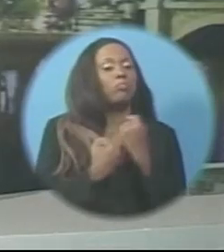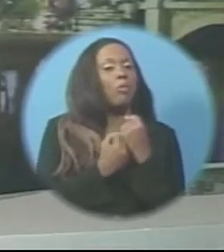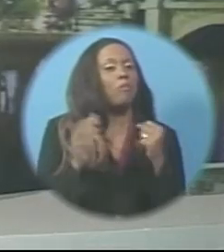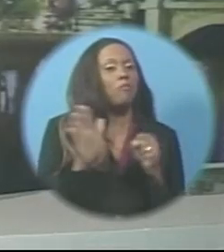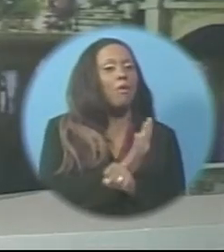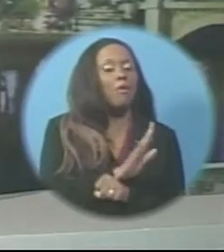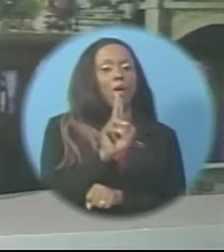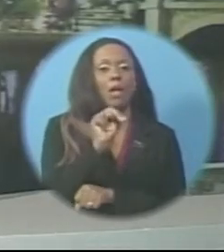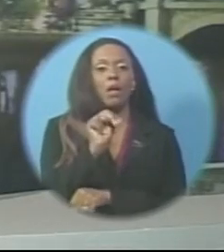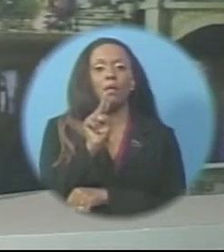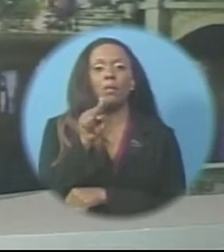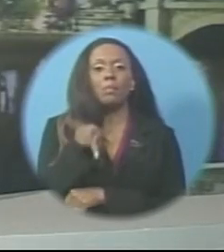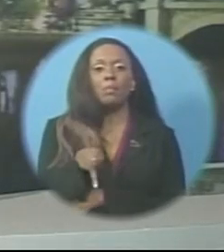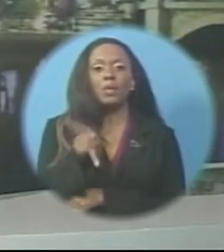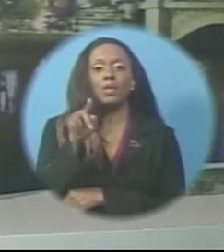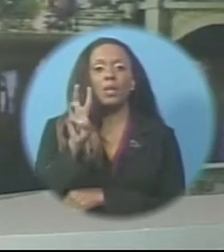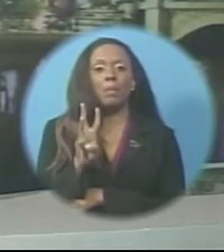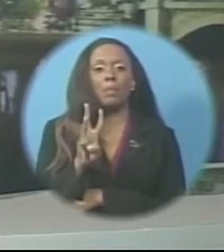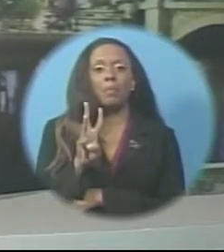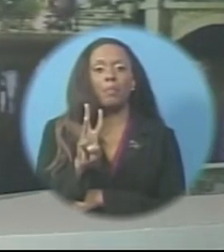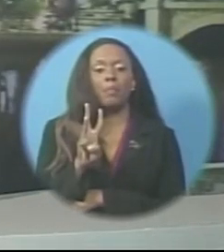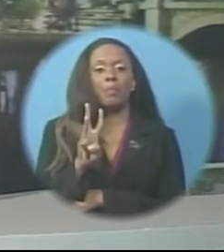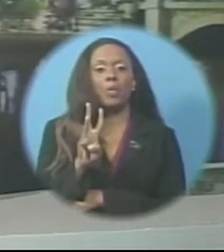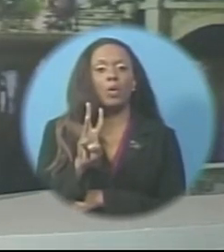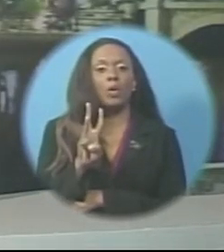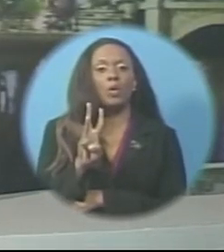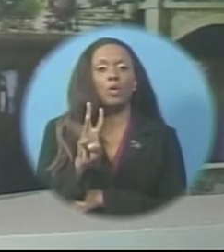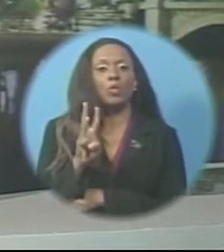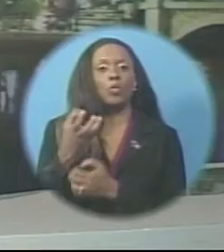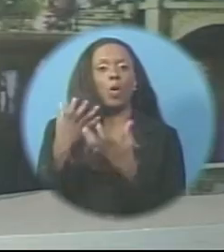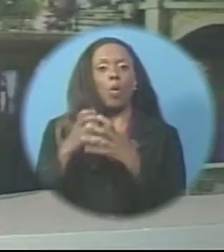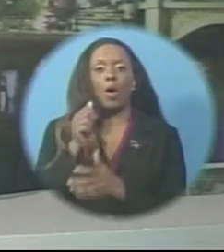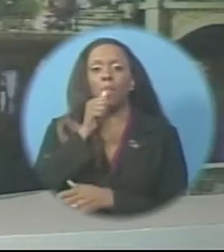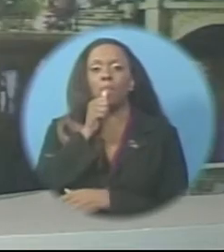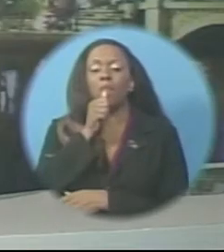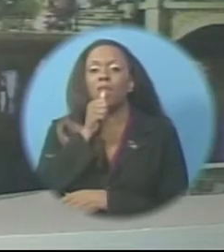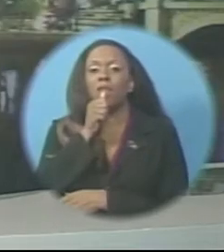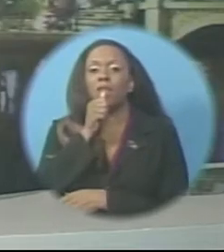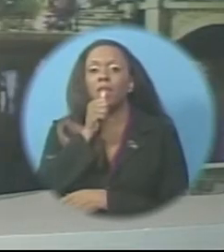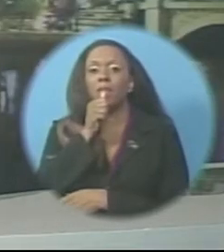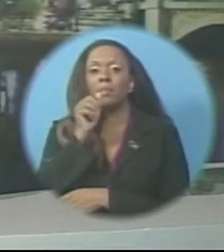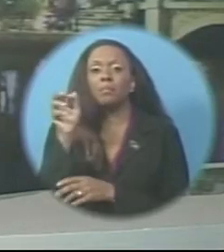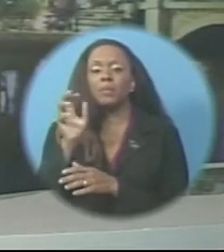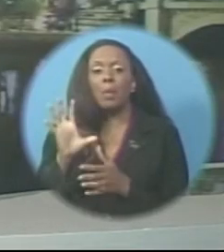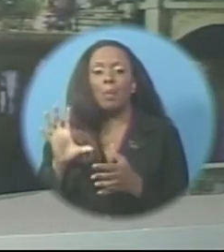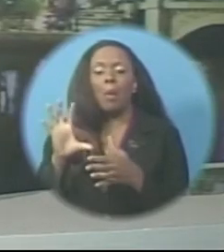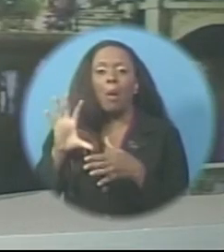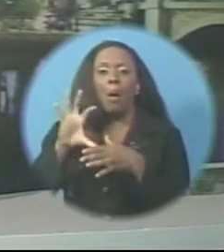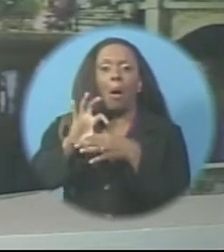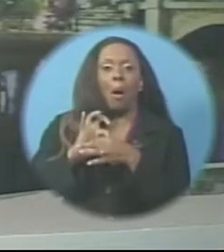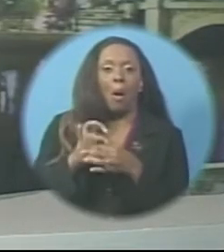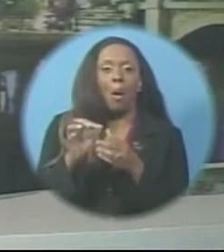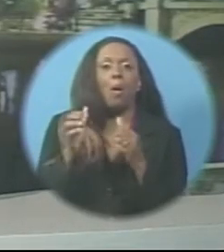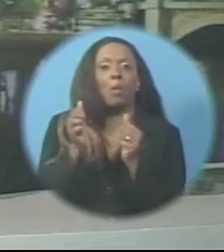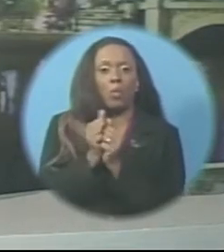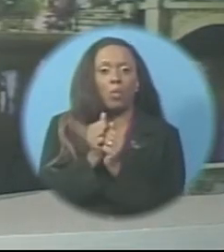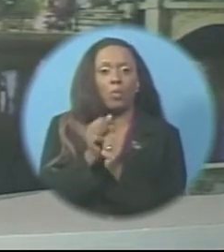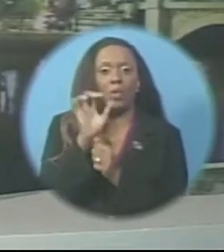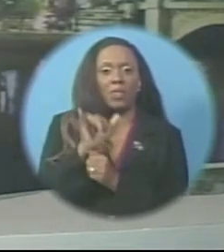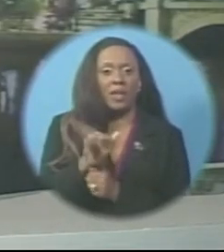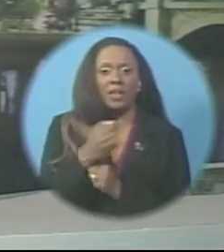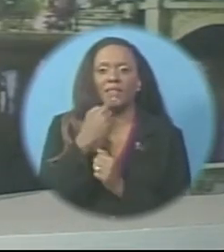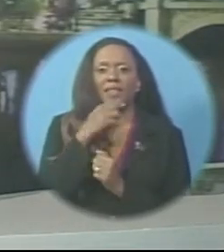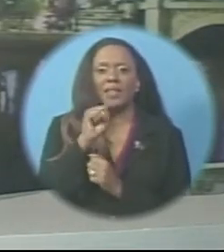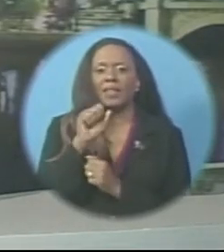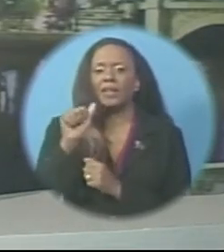the NUPW in opposing privatization of state entities. She reminds the public that the move was a slap in the faces of